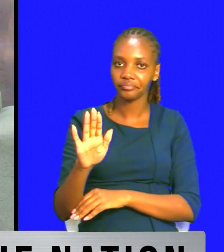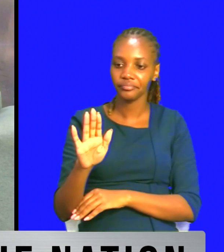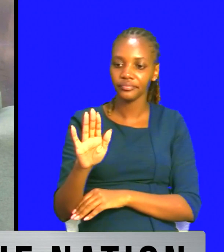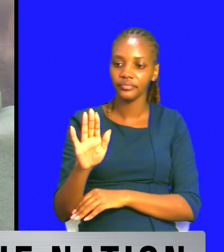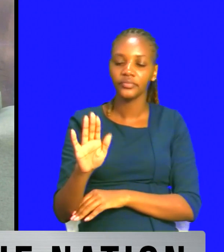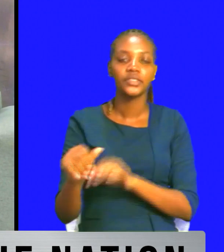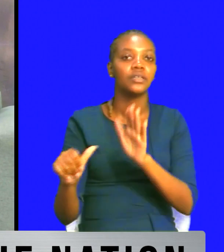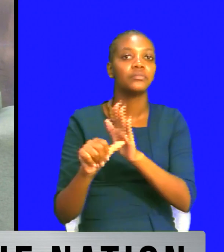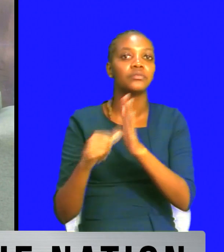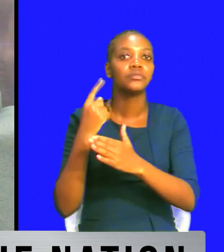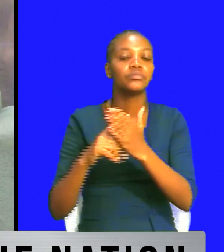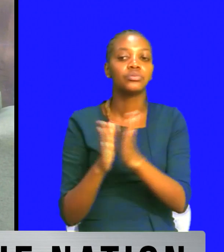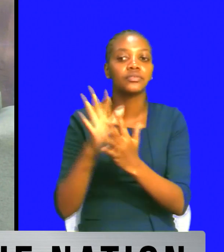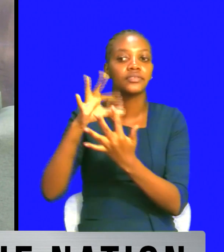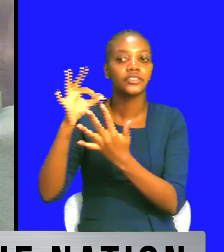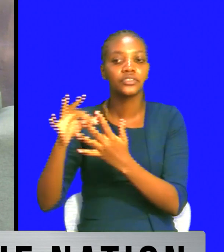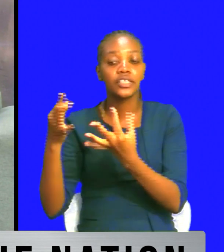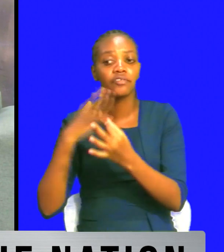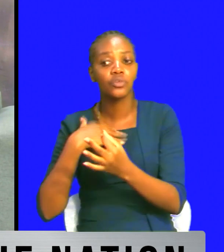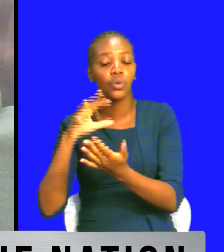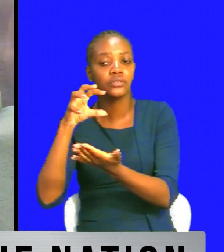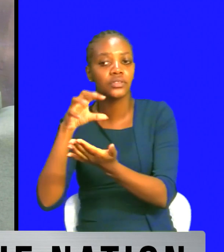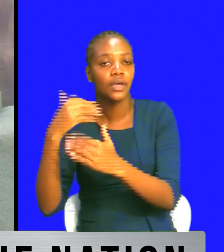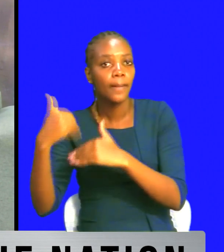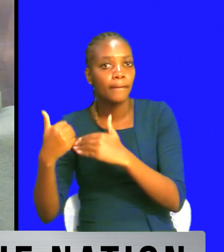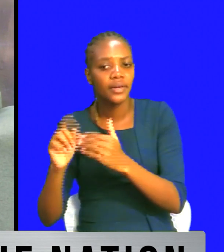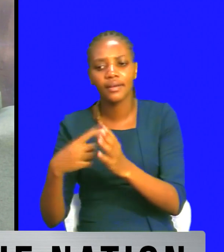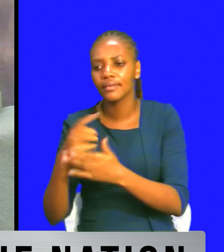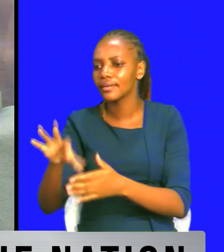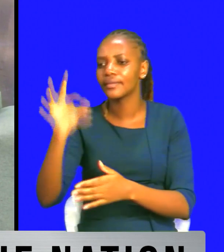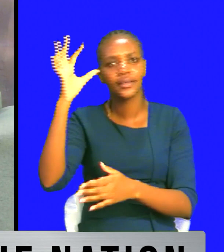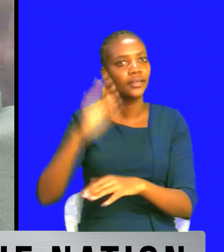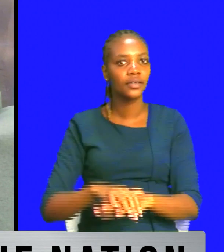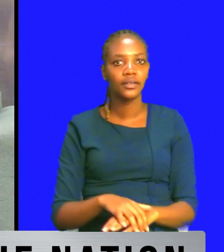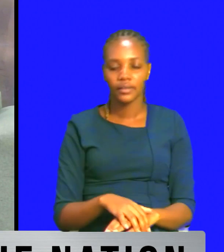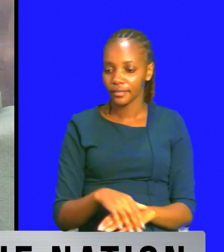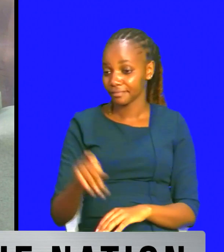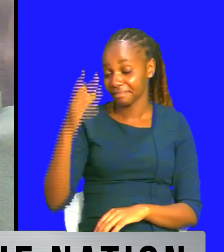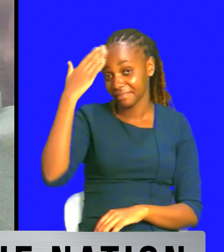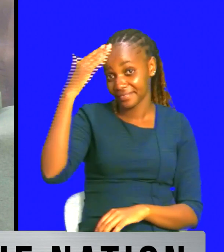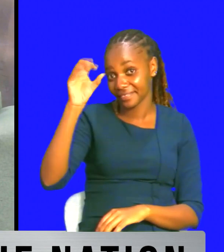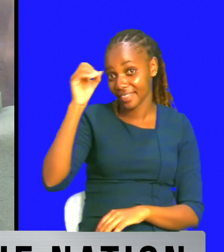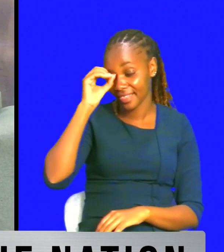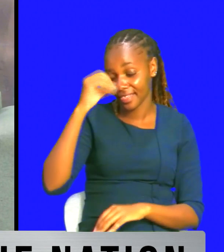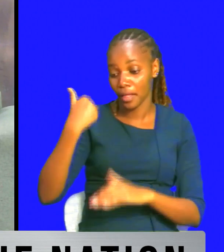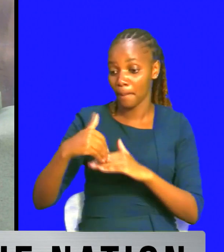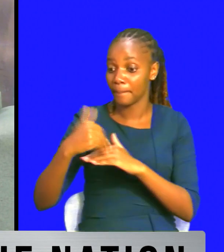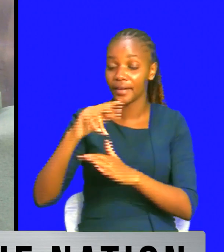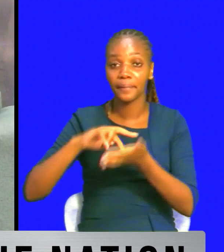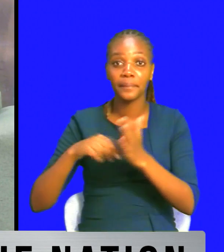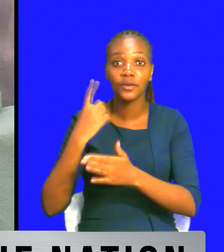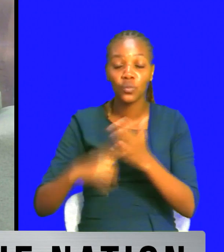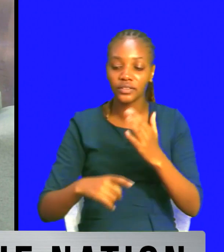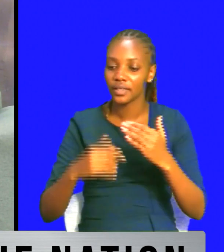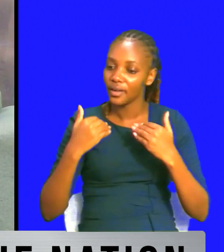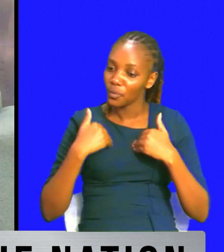what's the problem with the choice? If you're crying about bread, and you can take cake. She didn't realize that there is no bread meant that we don't have